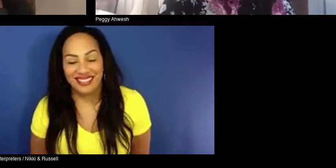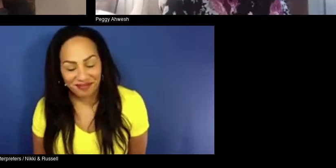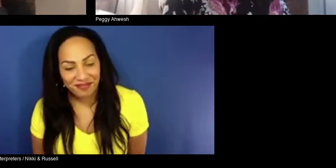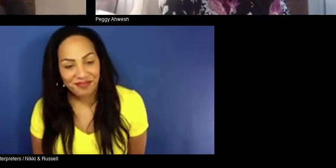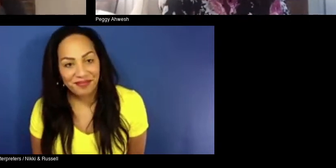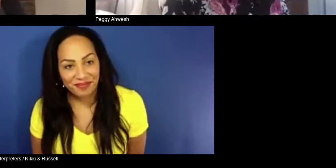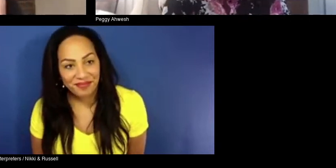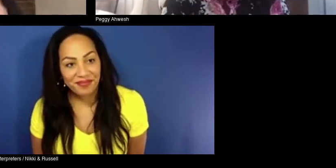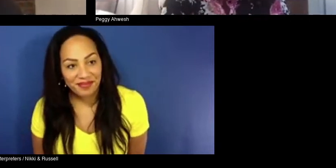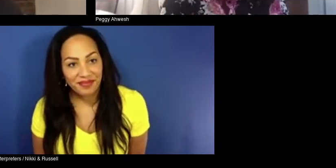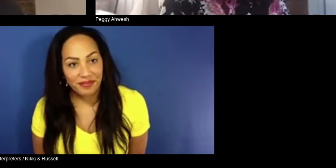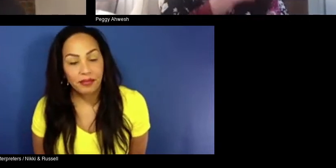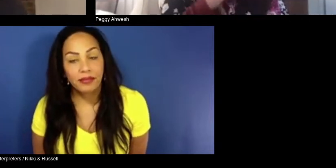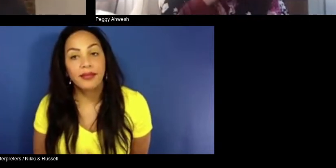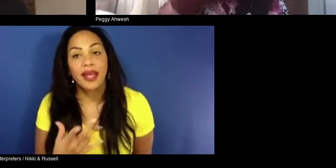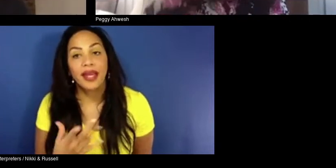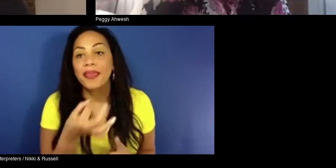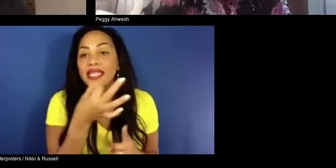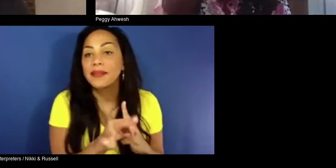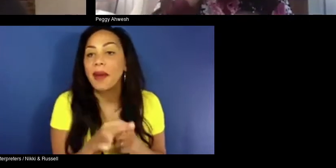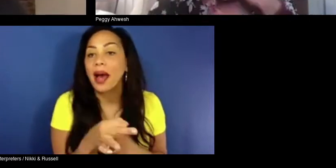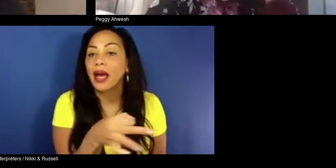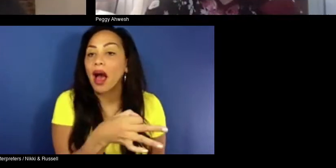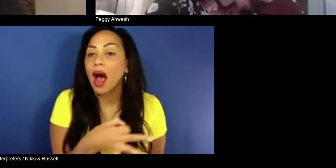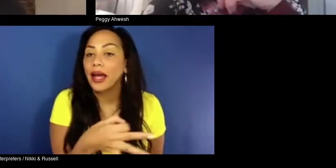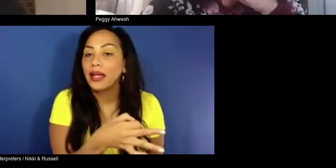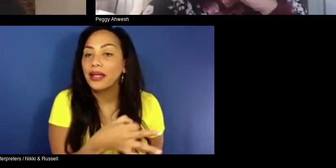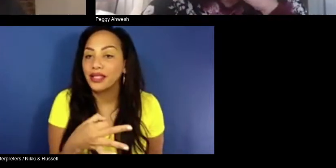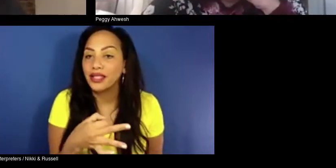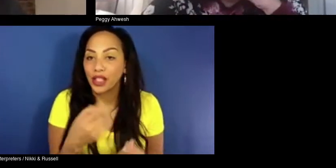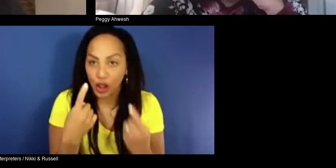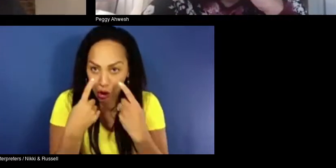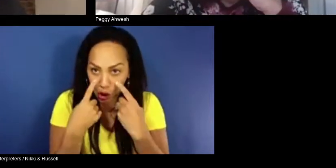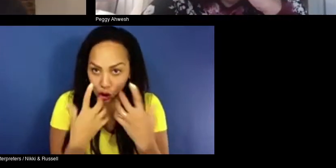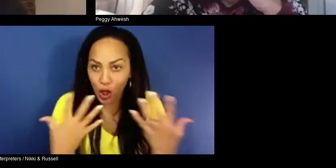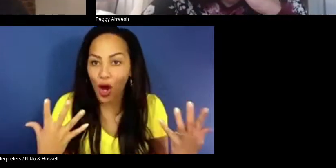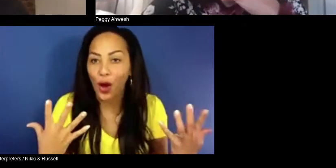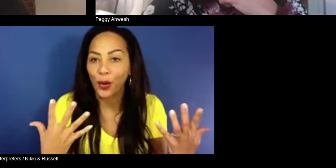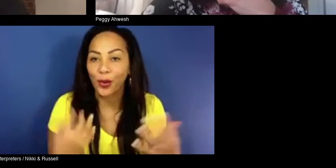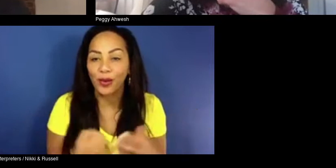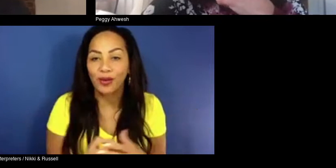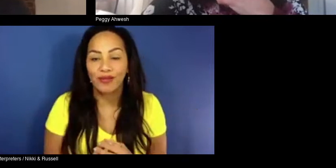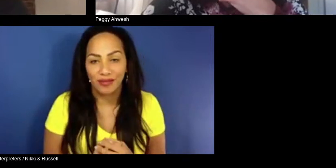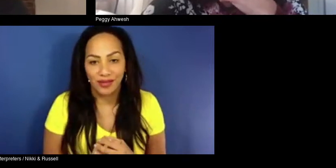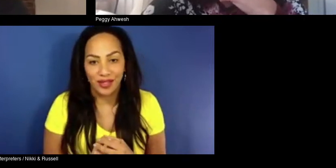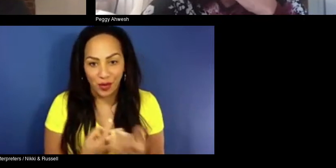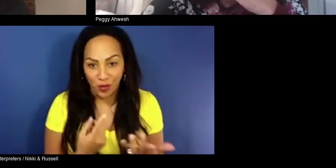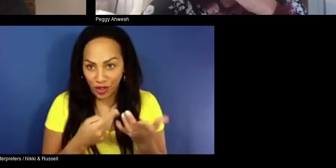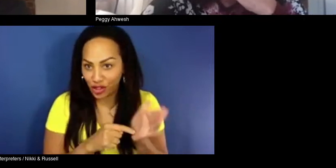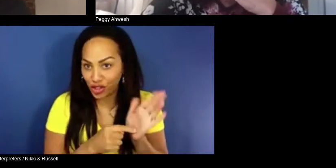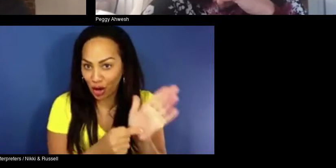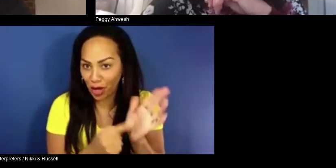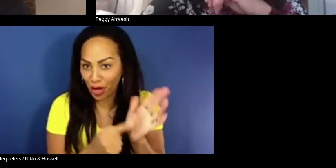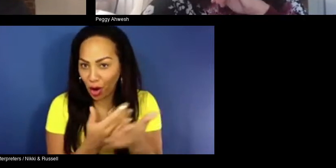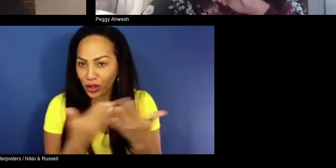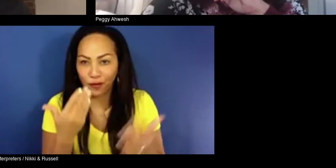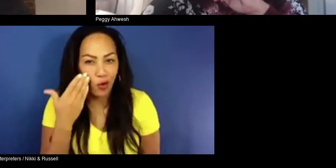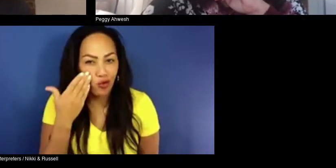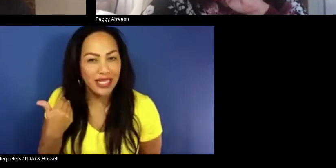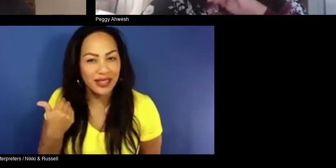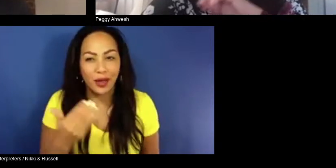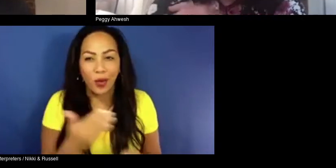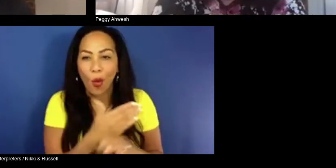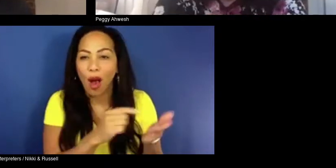Because in the Spike Island show, we are showing many recent works of yours that deal with these sort of